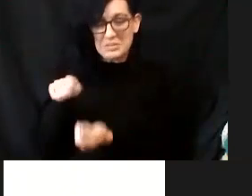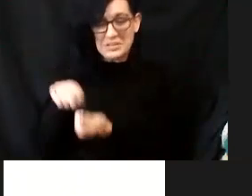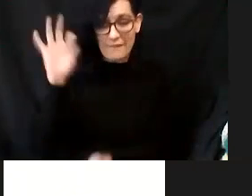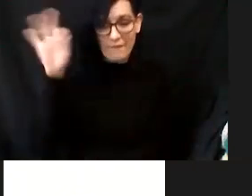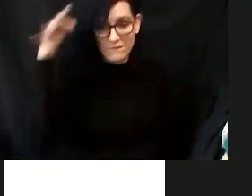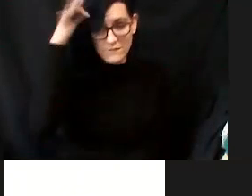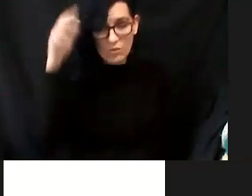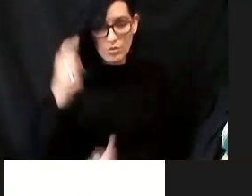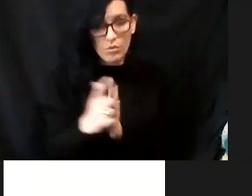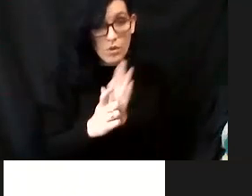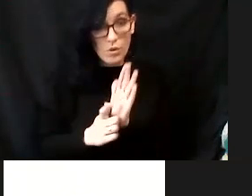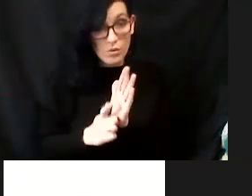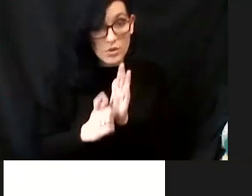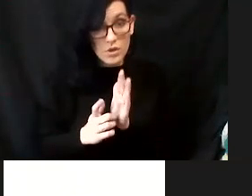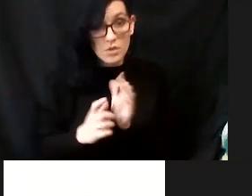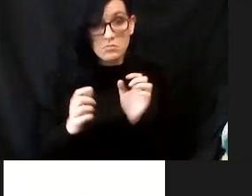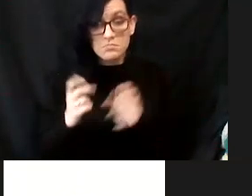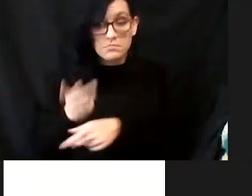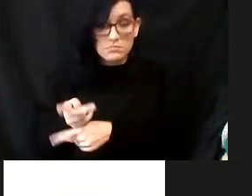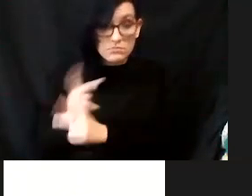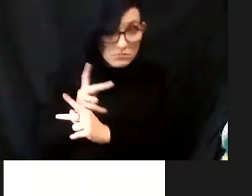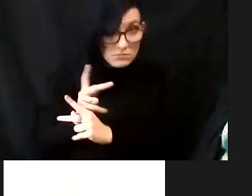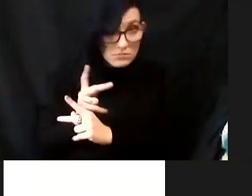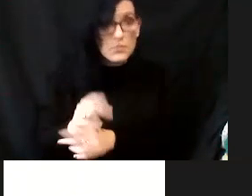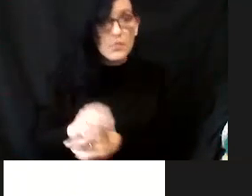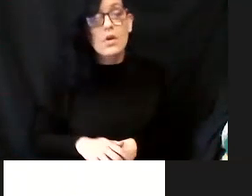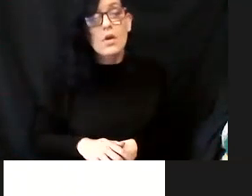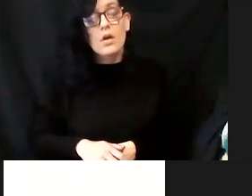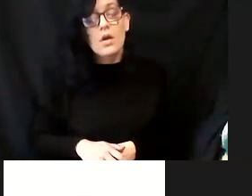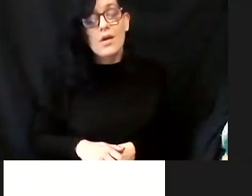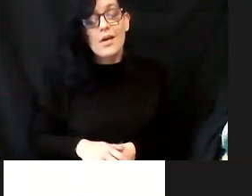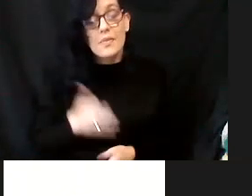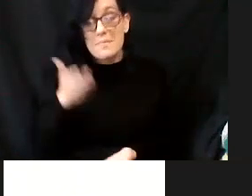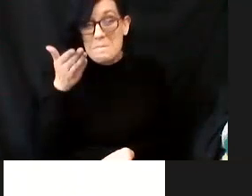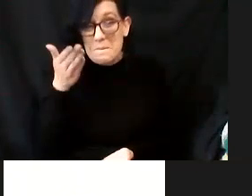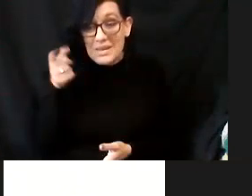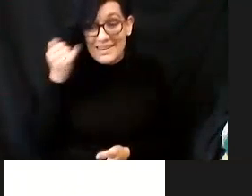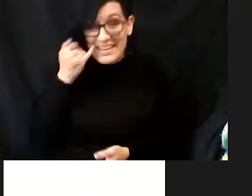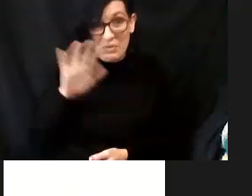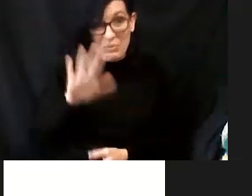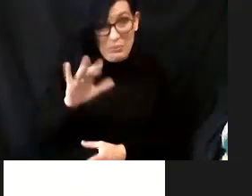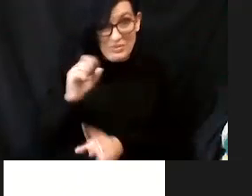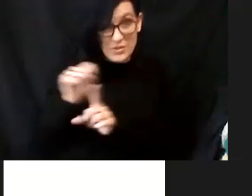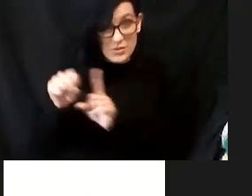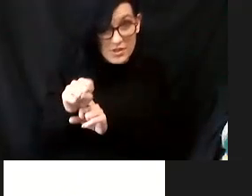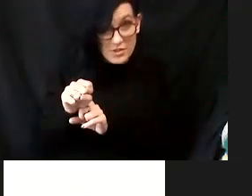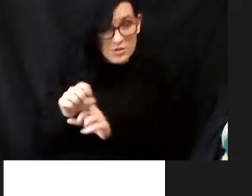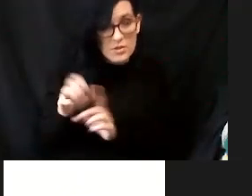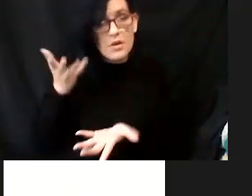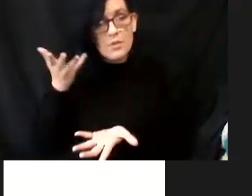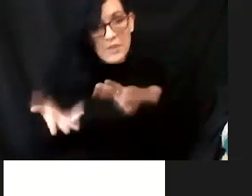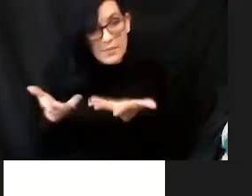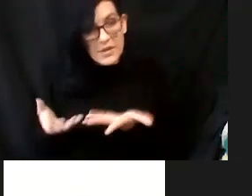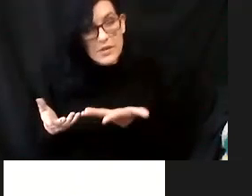may be able to get their loans discharged through a closed school discharge. So that's just